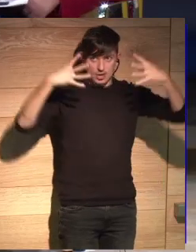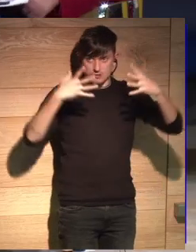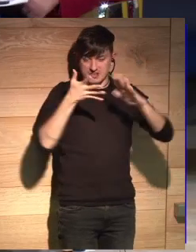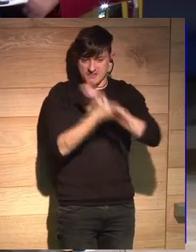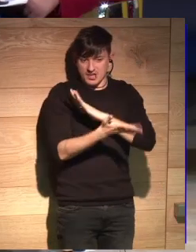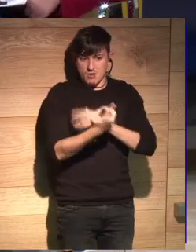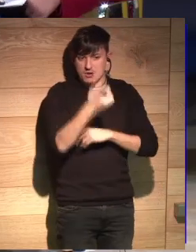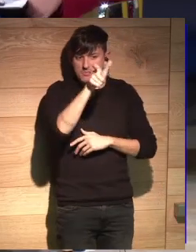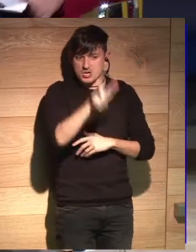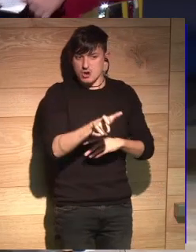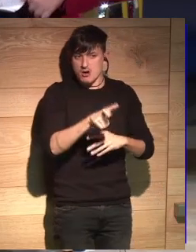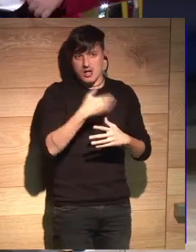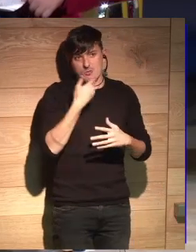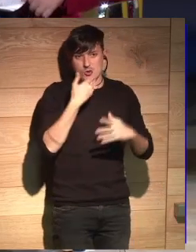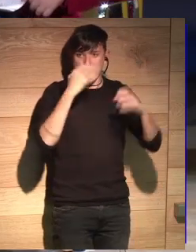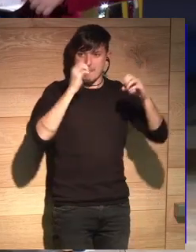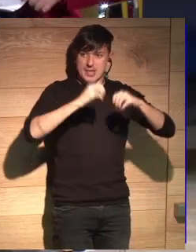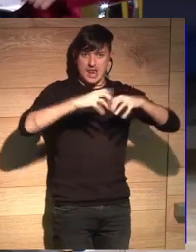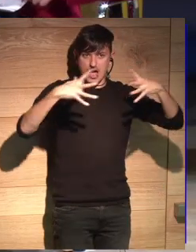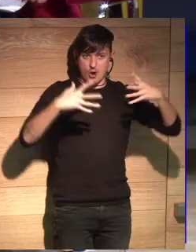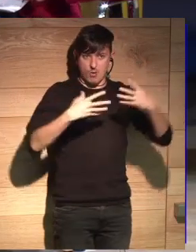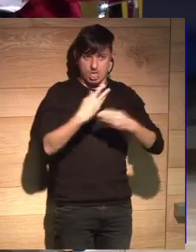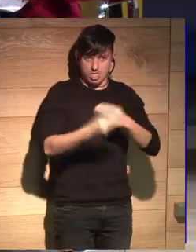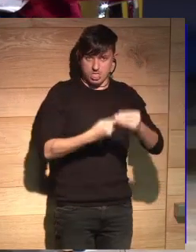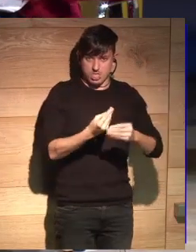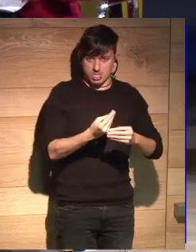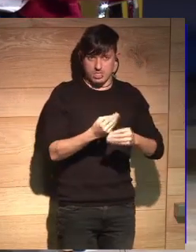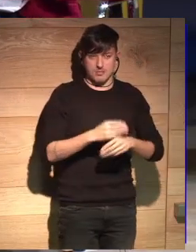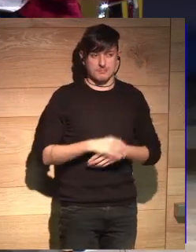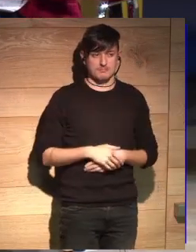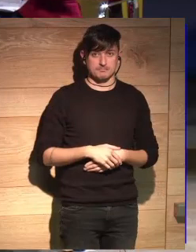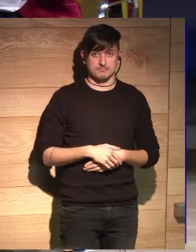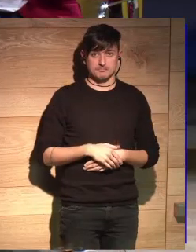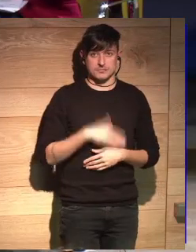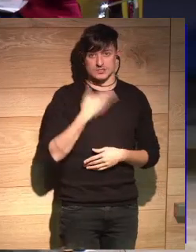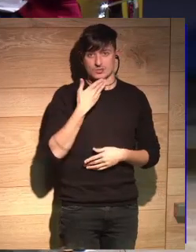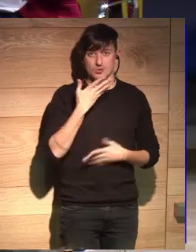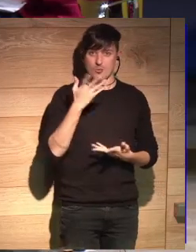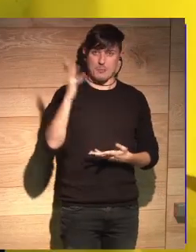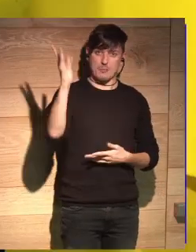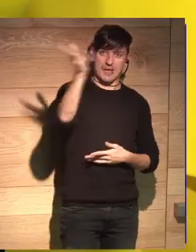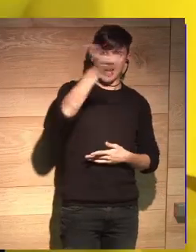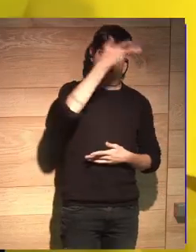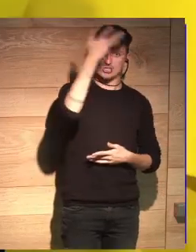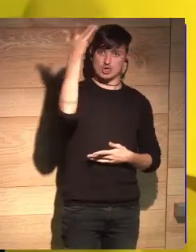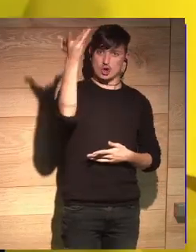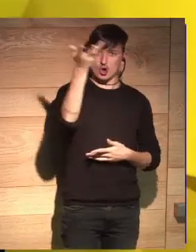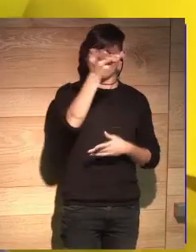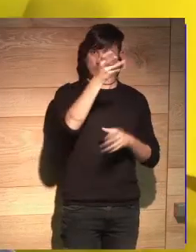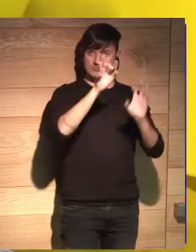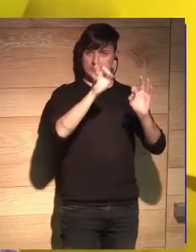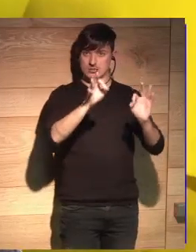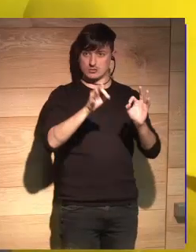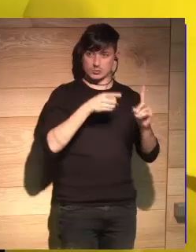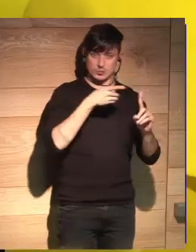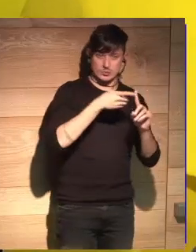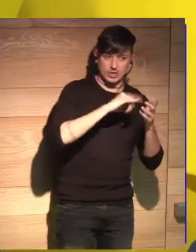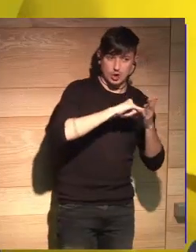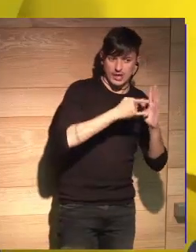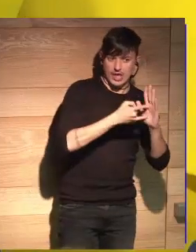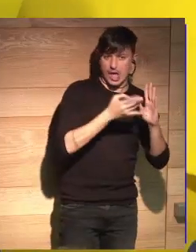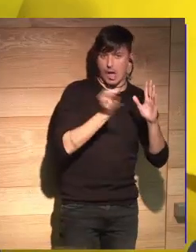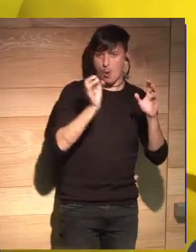that someone will perform miracles, that someone will perform a miracle, and this will be paradise through